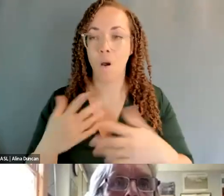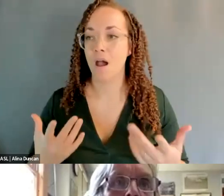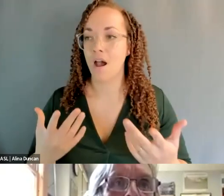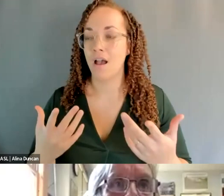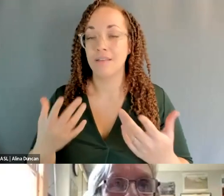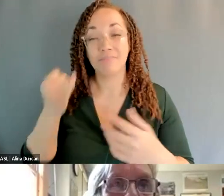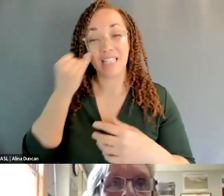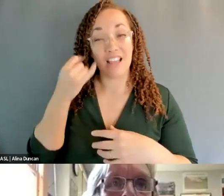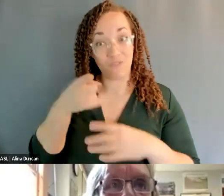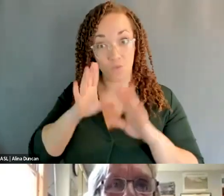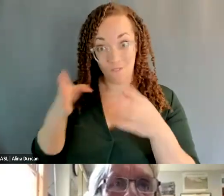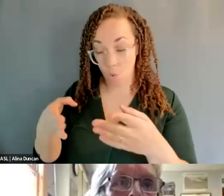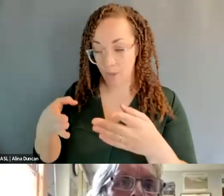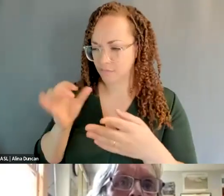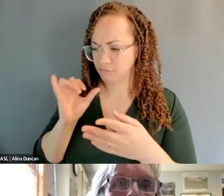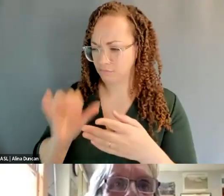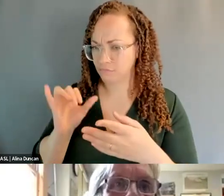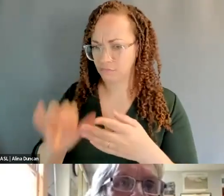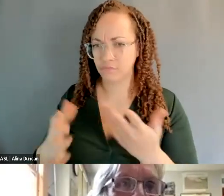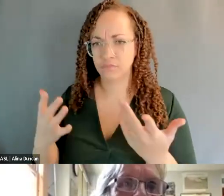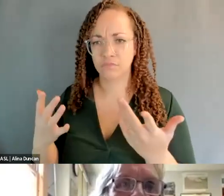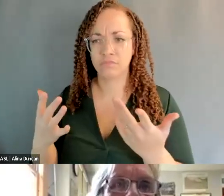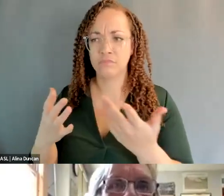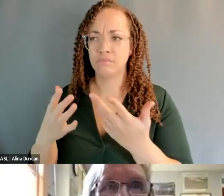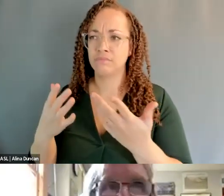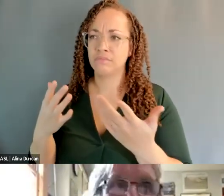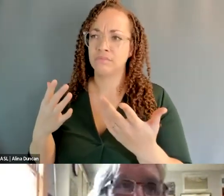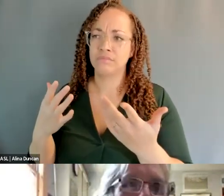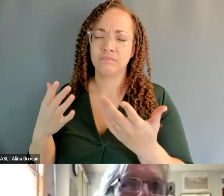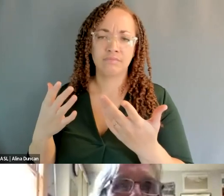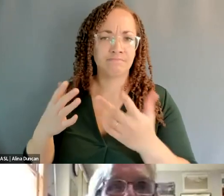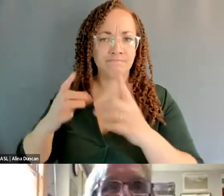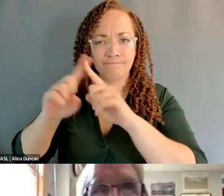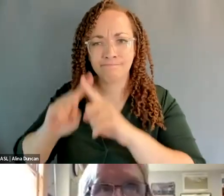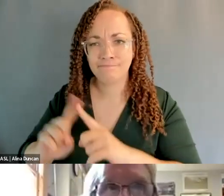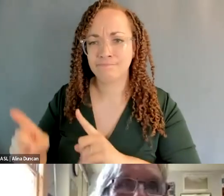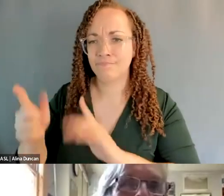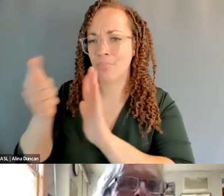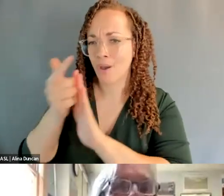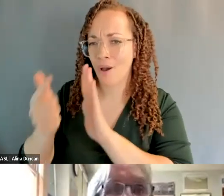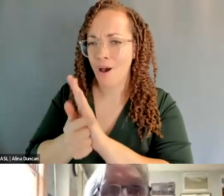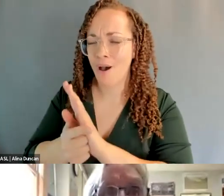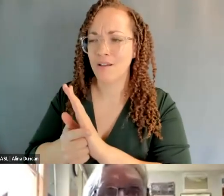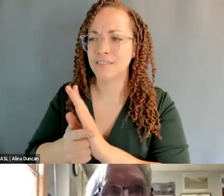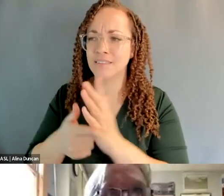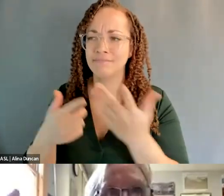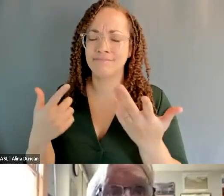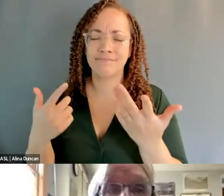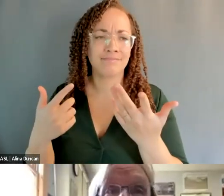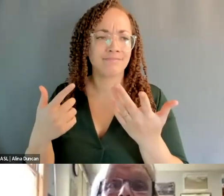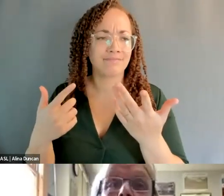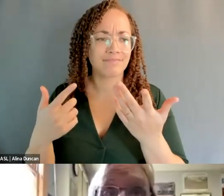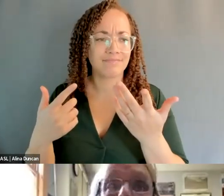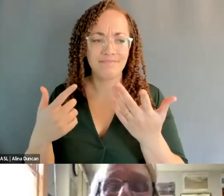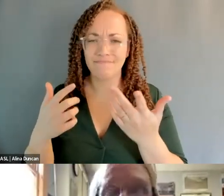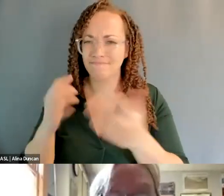of criminalizing people with anti-Oki laws and sundown towns and Basarero Treaty and ugly laws, like, this country